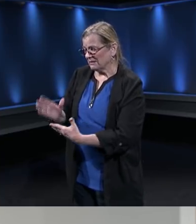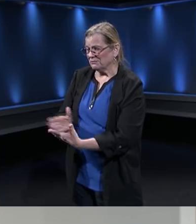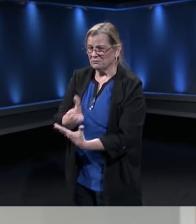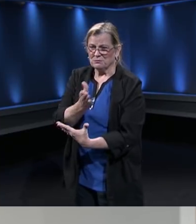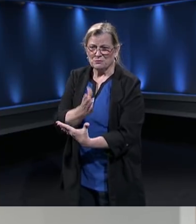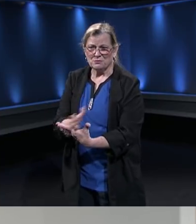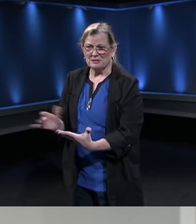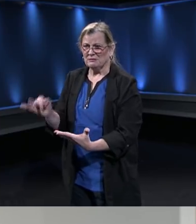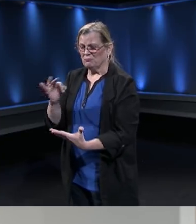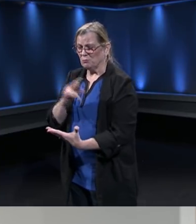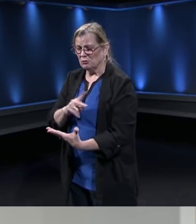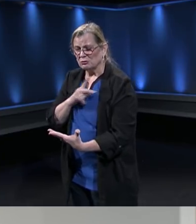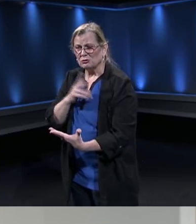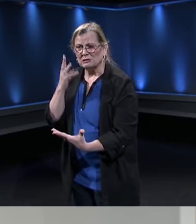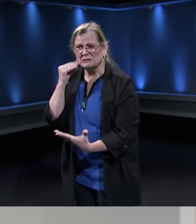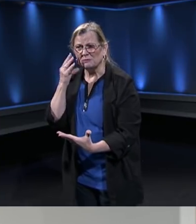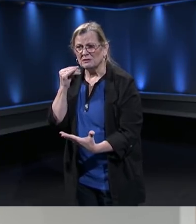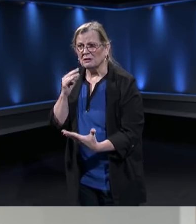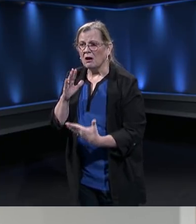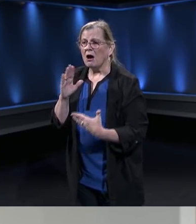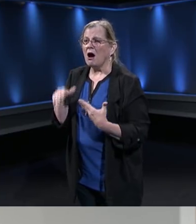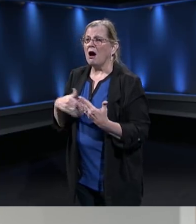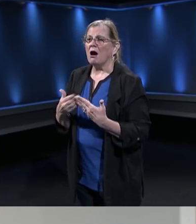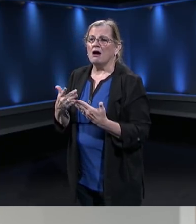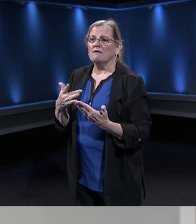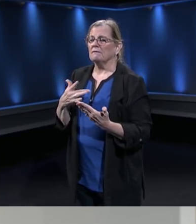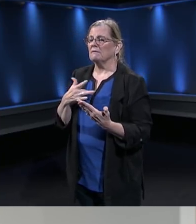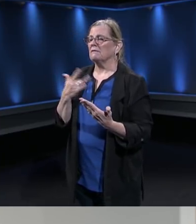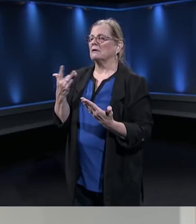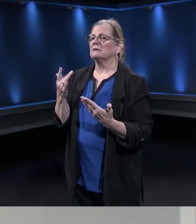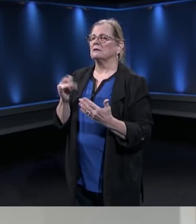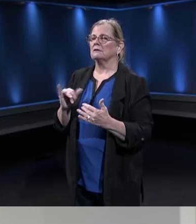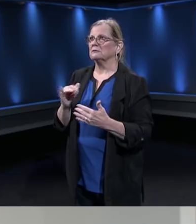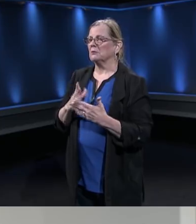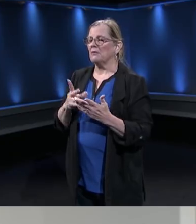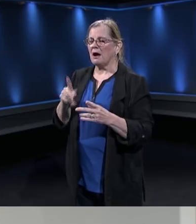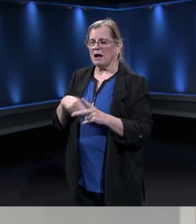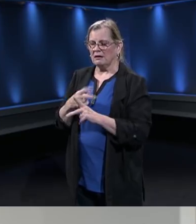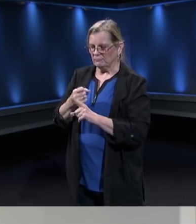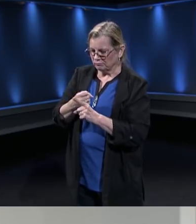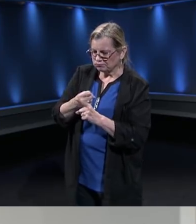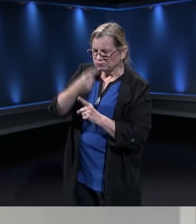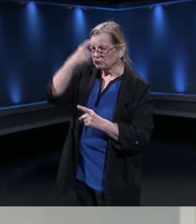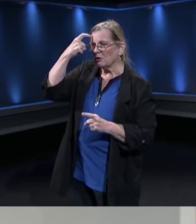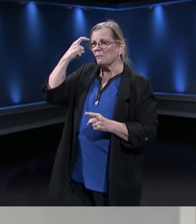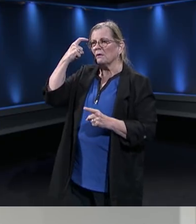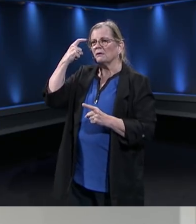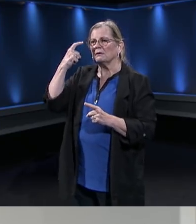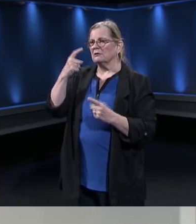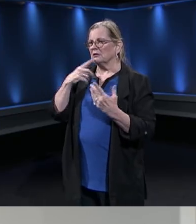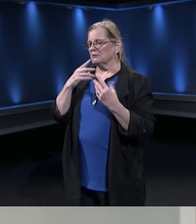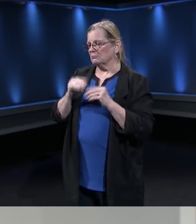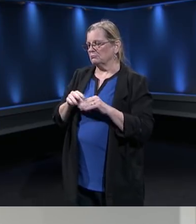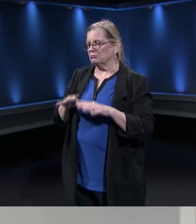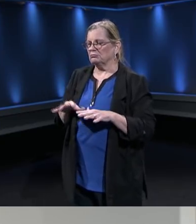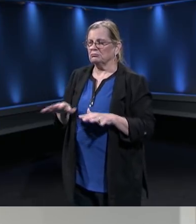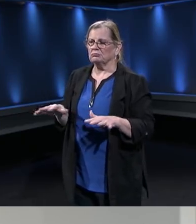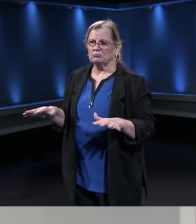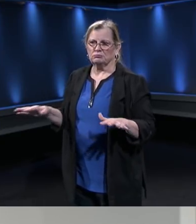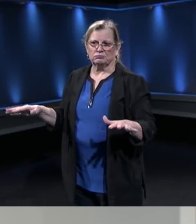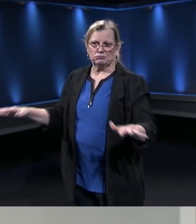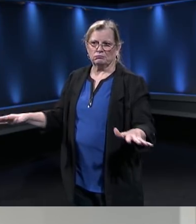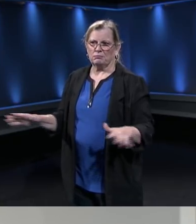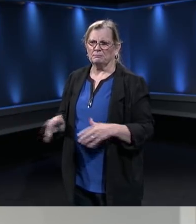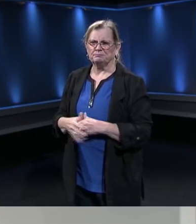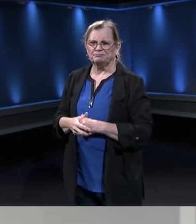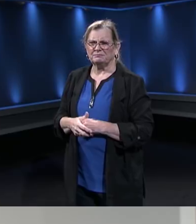but all of us have felt some level of trauma during this COVID-19 pandemic. Tell us a little bit about what trauma is